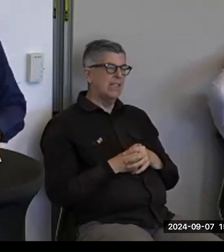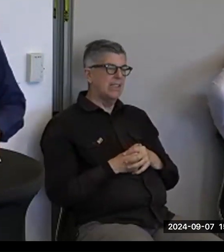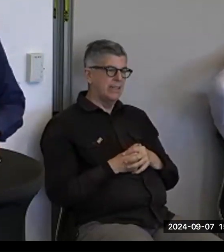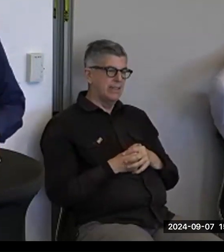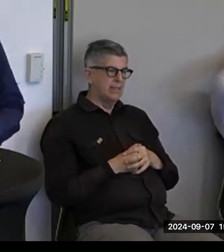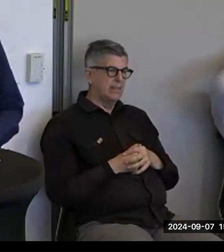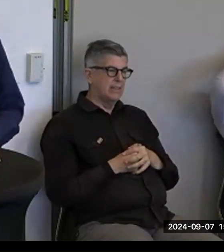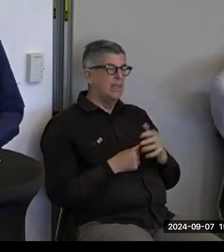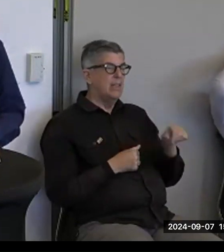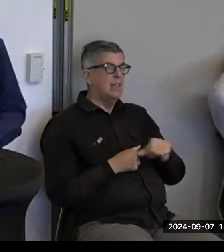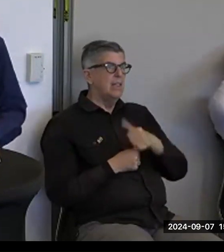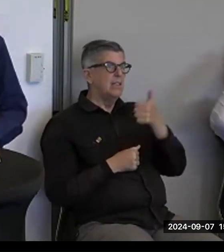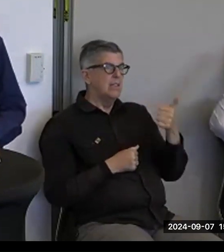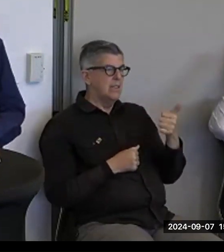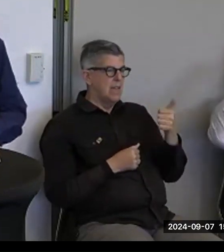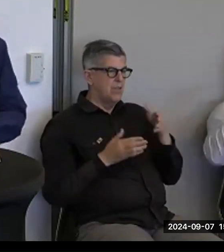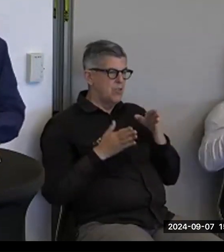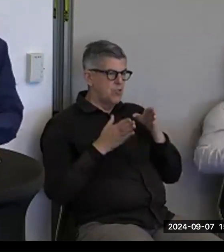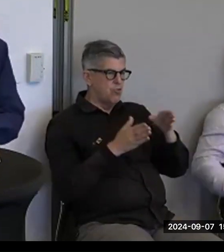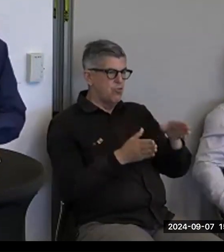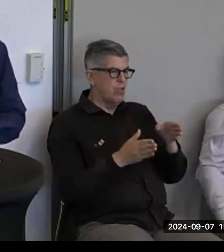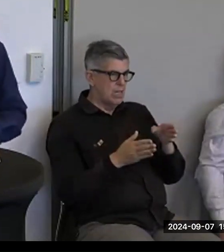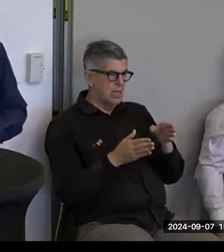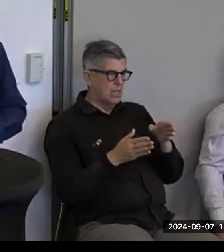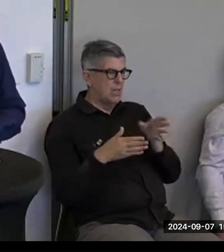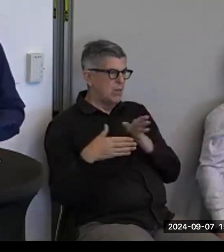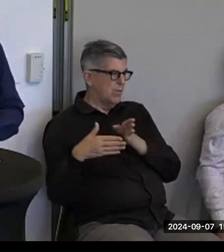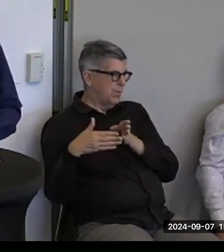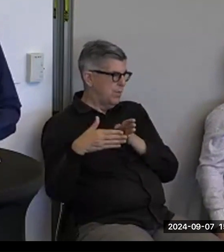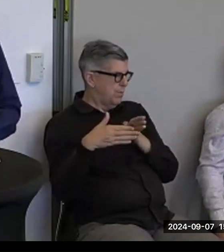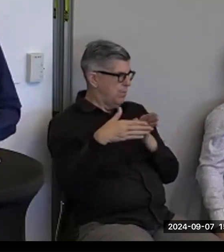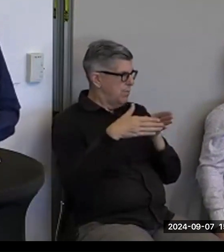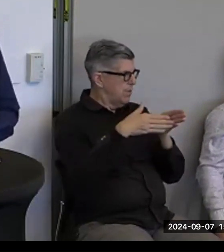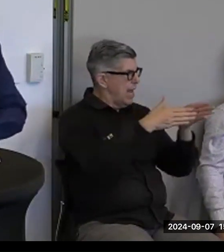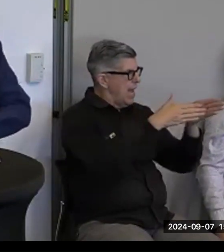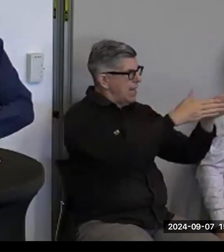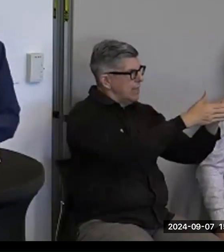There's a street that runs diagonally. What is that street?